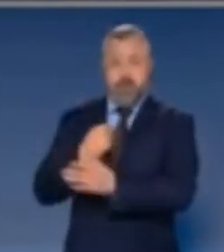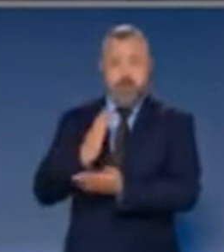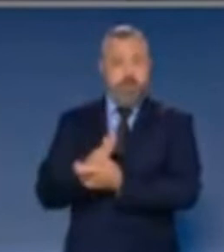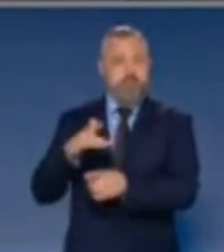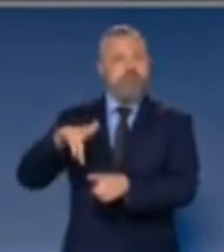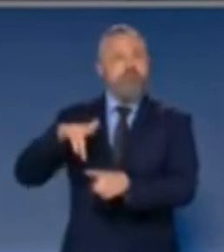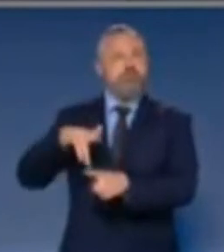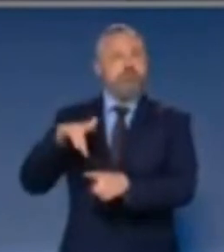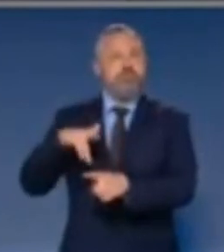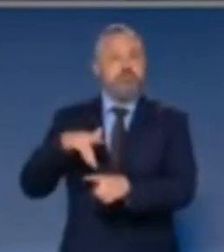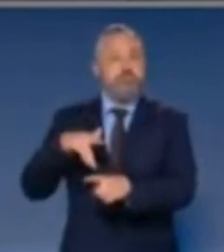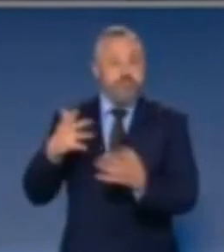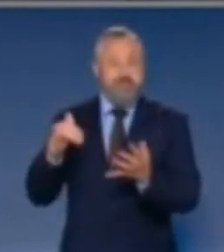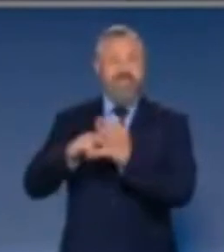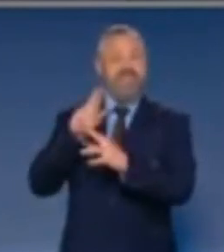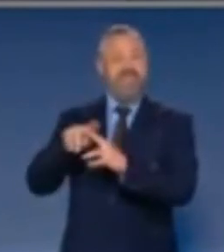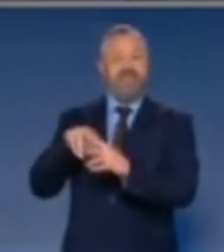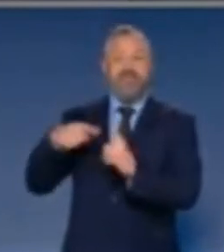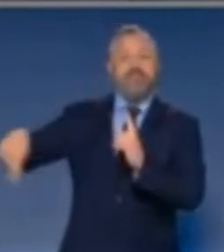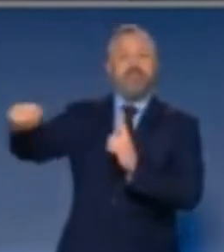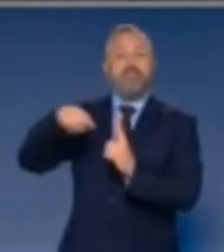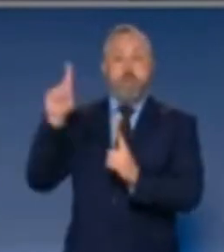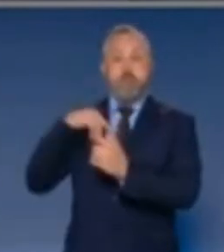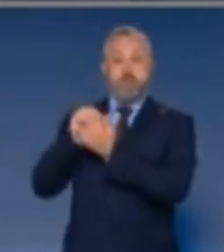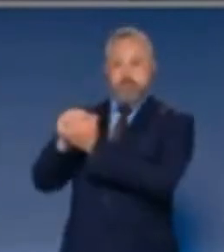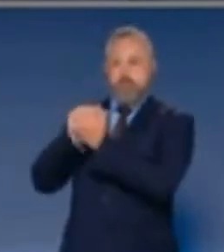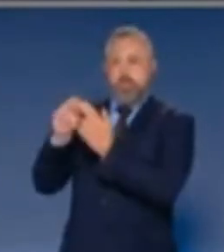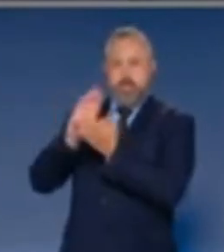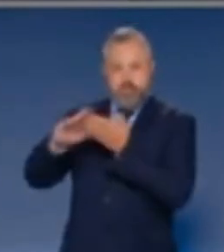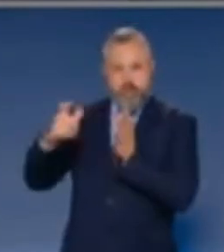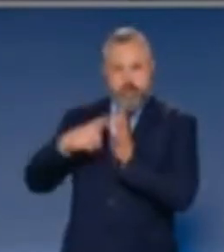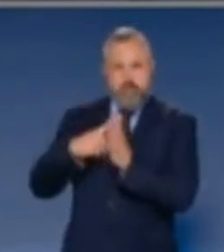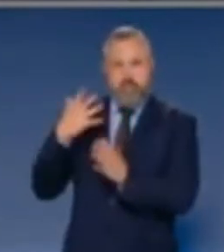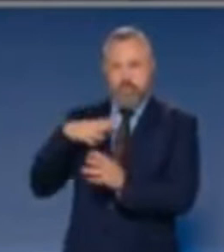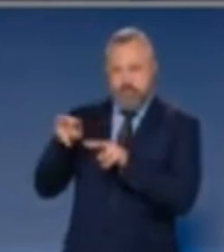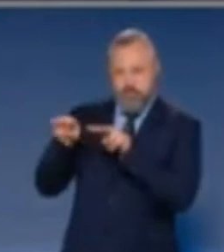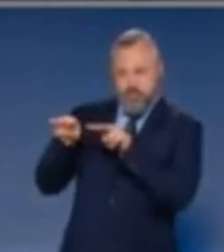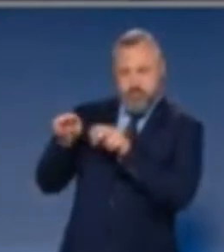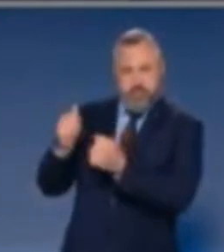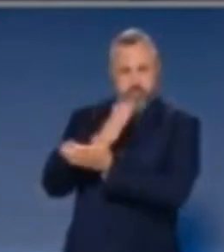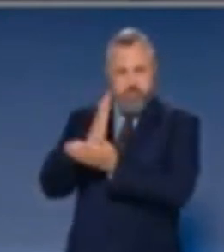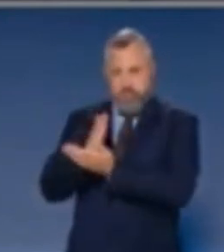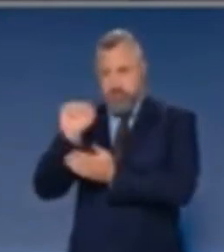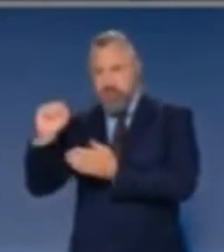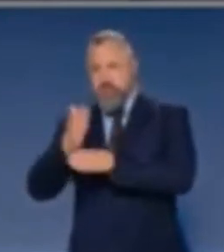staff, we are now working with HCA, reviewing the staffing arrangements that they have for each of the facilities, and there'll be